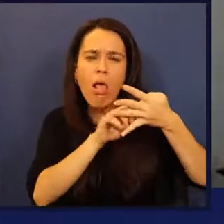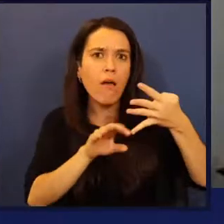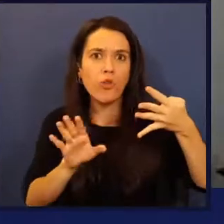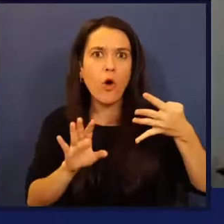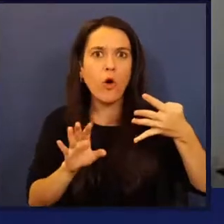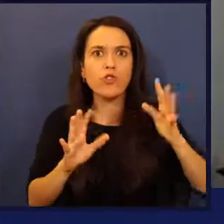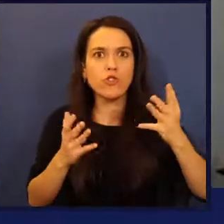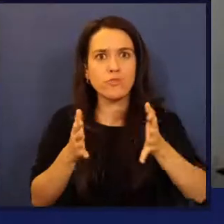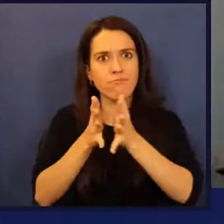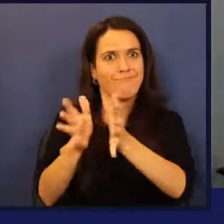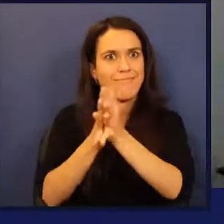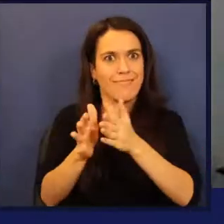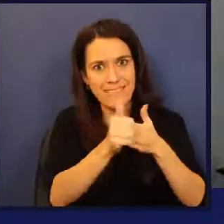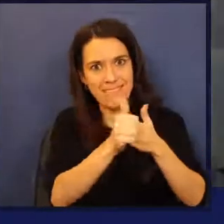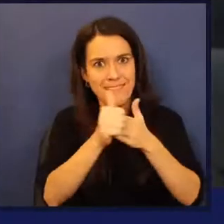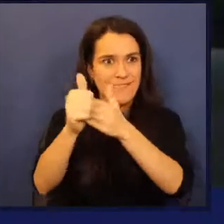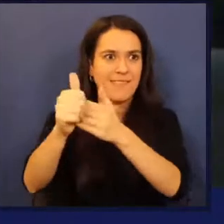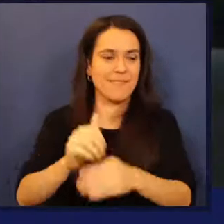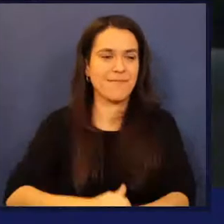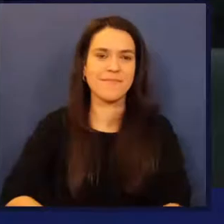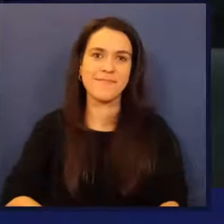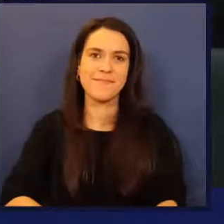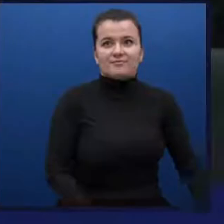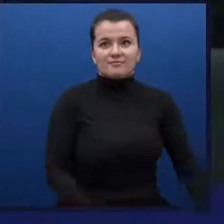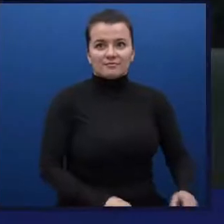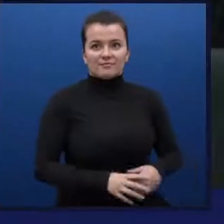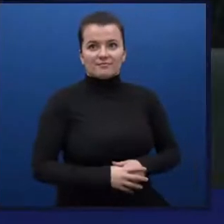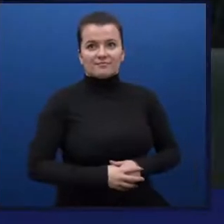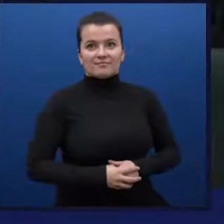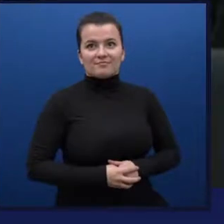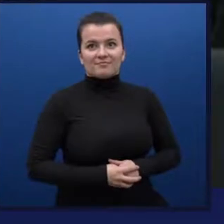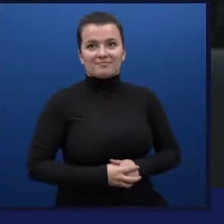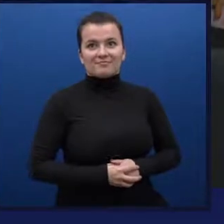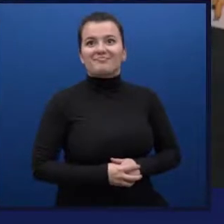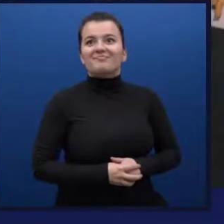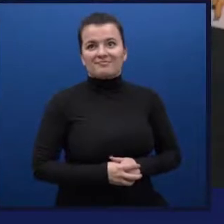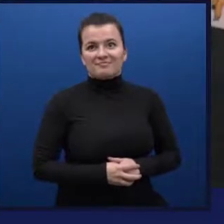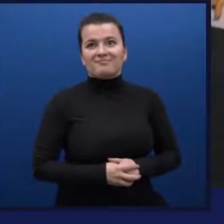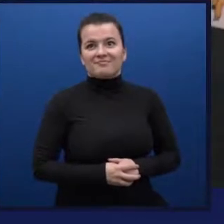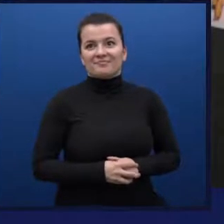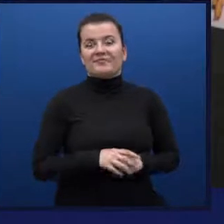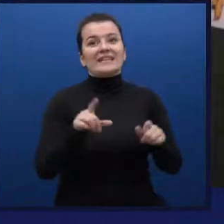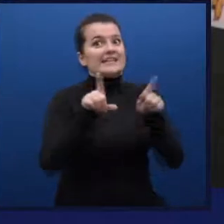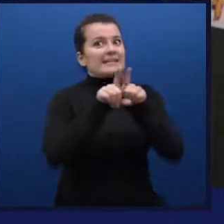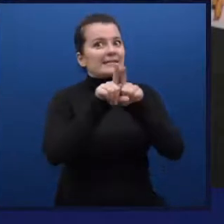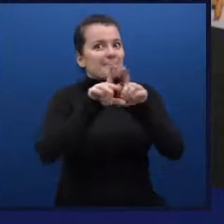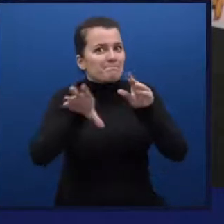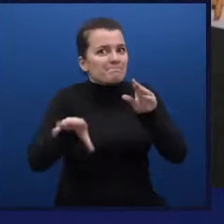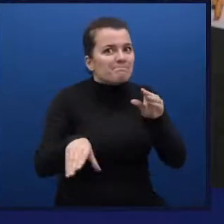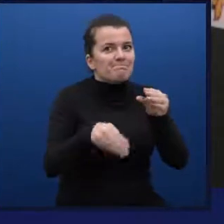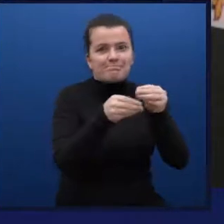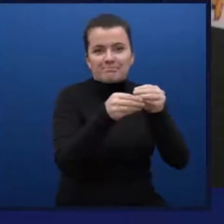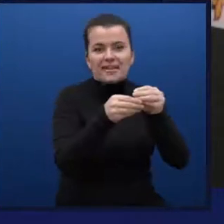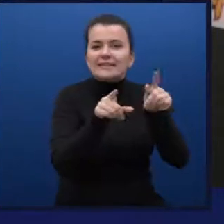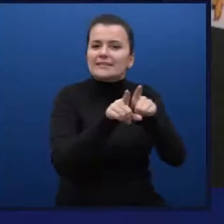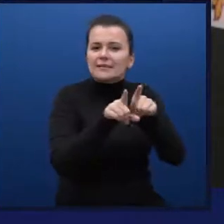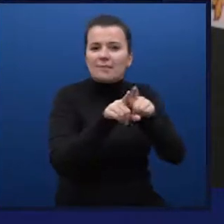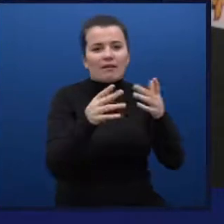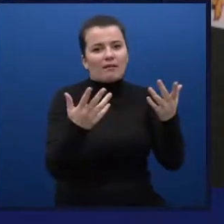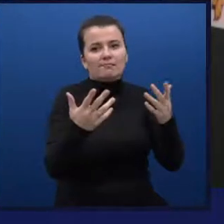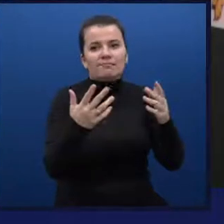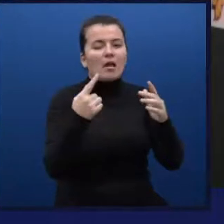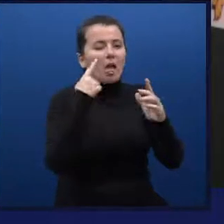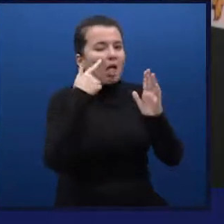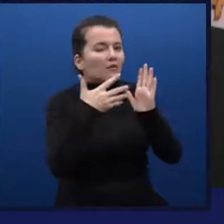driven. Oh, that's interesting. Yeah, I would add. Yeah. I would also add a simple test. Like, maybe